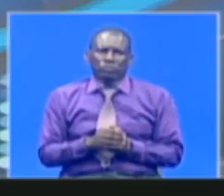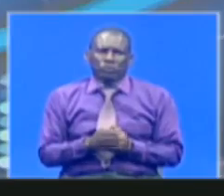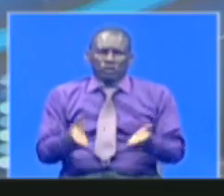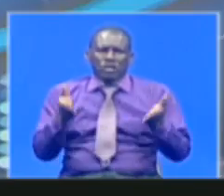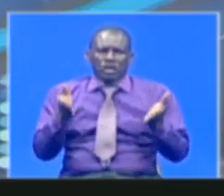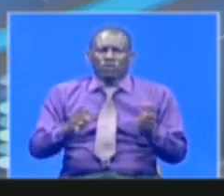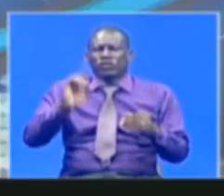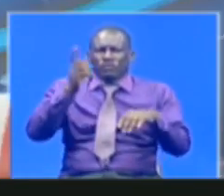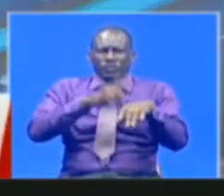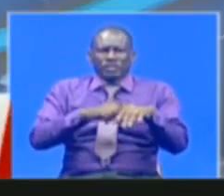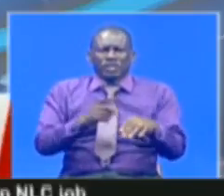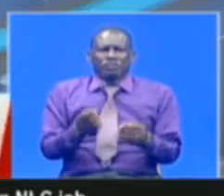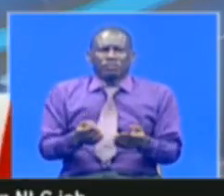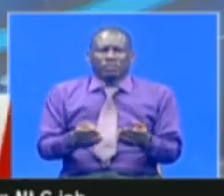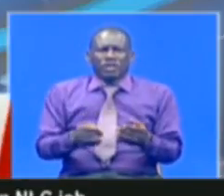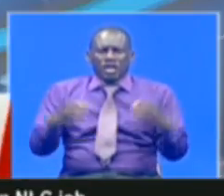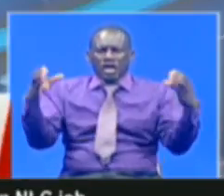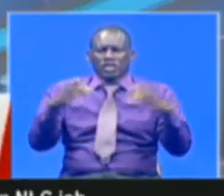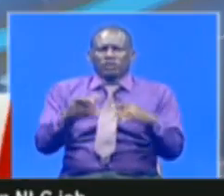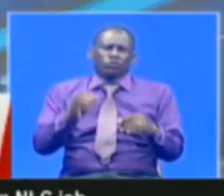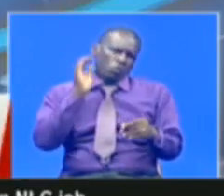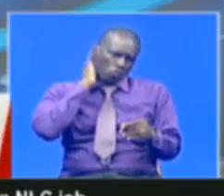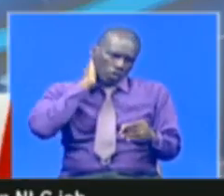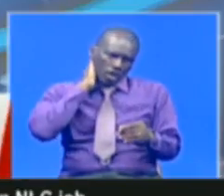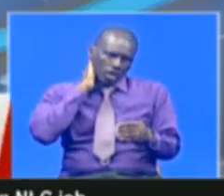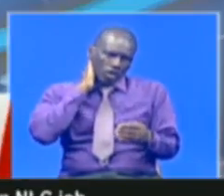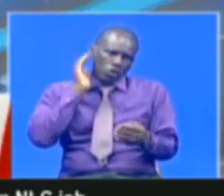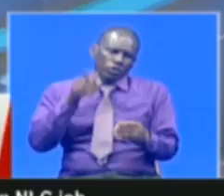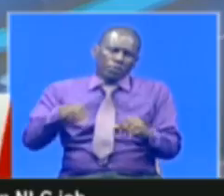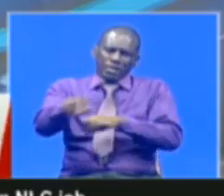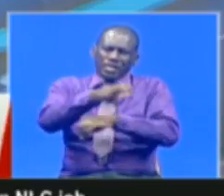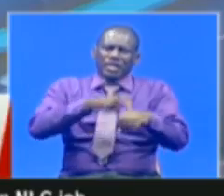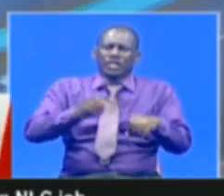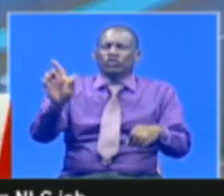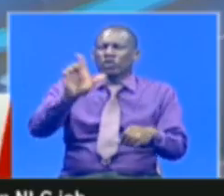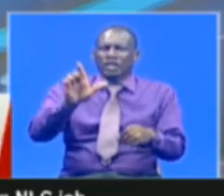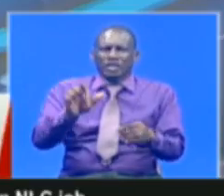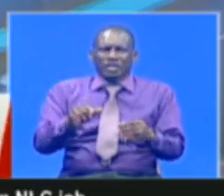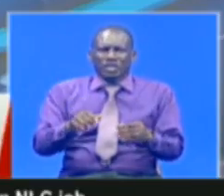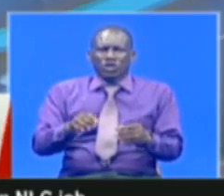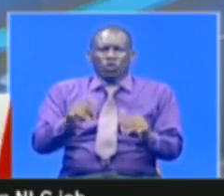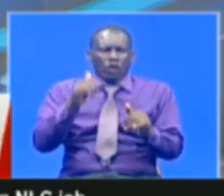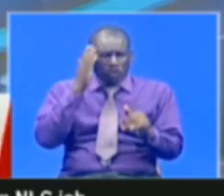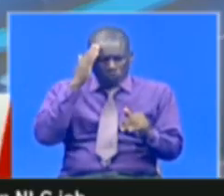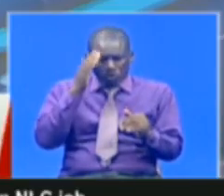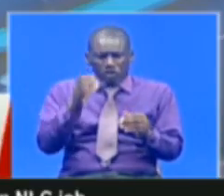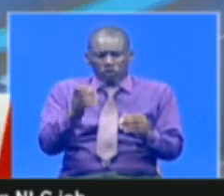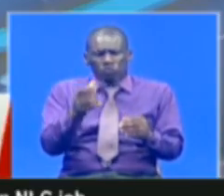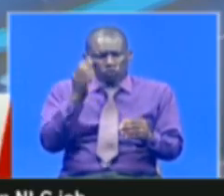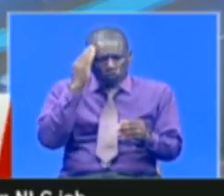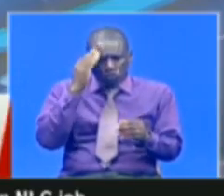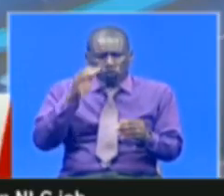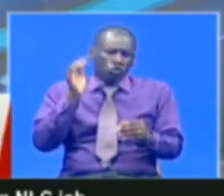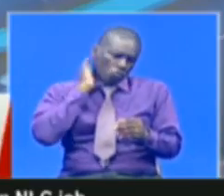Now, for the first time ever, a team from Murang'a will play in the National Super League. A little-known Murang'a Sports Excellence